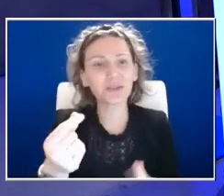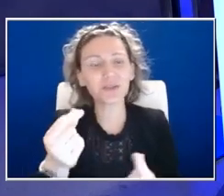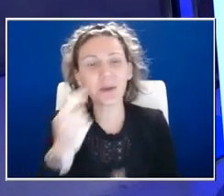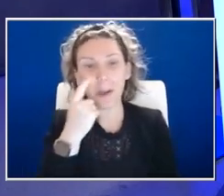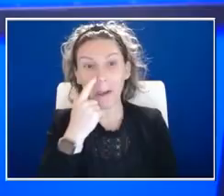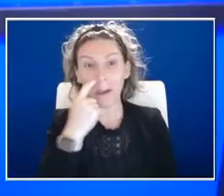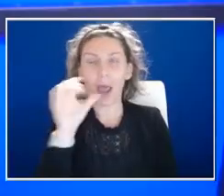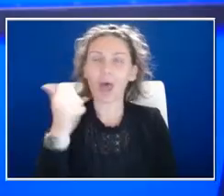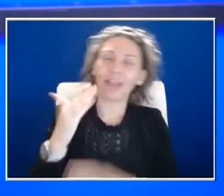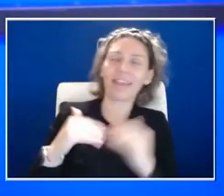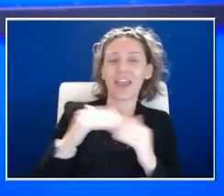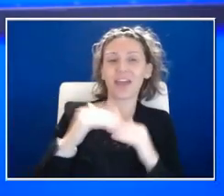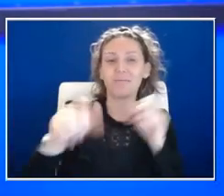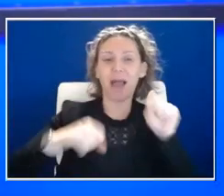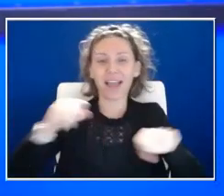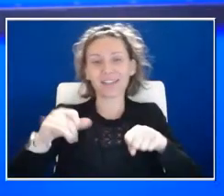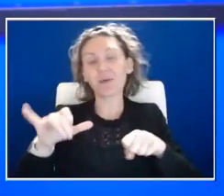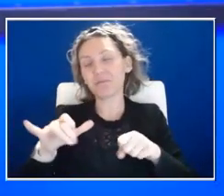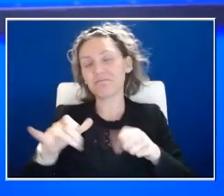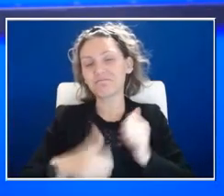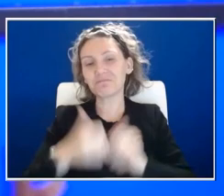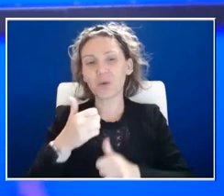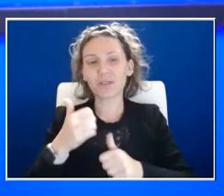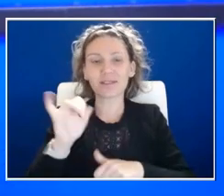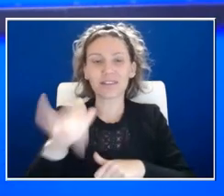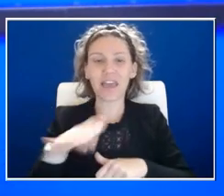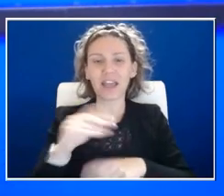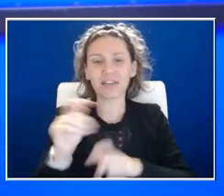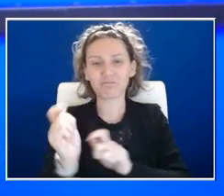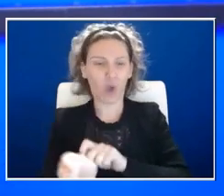Mainly on bike. That, and I play a little golf. Okay.